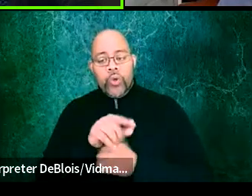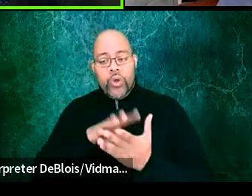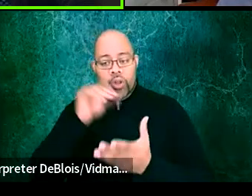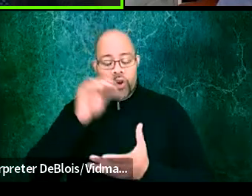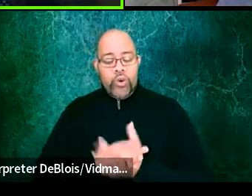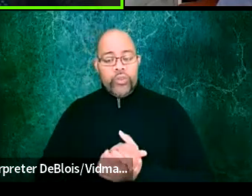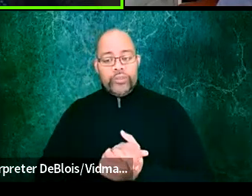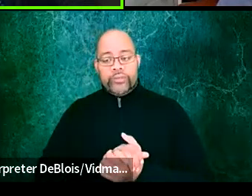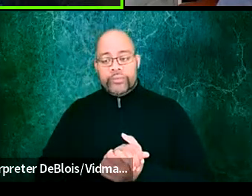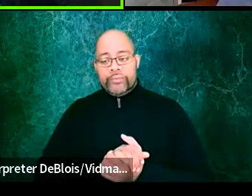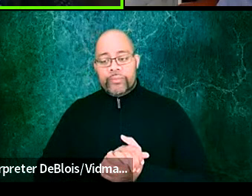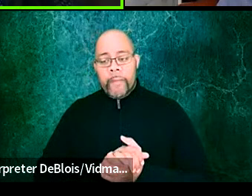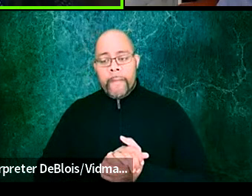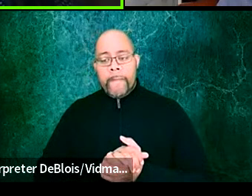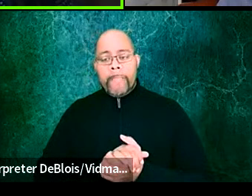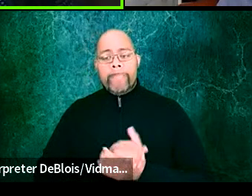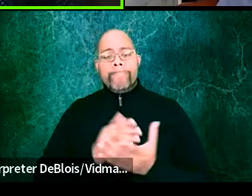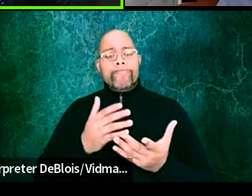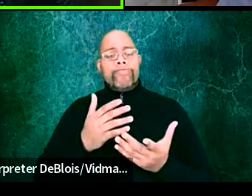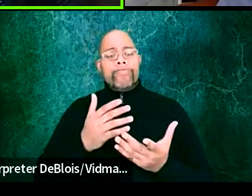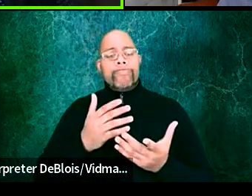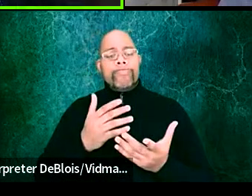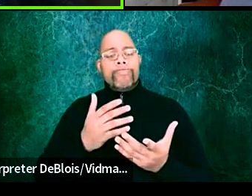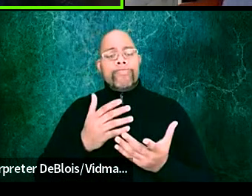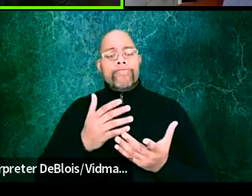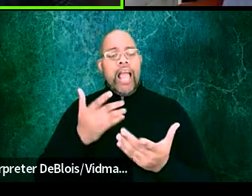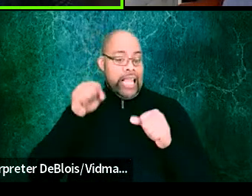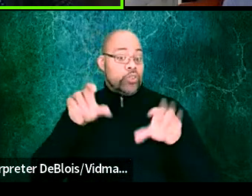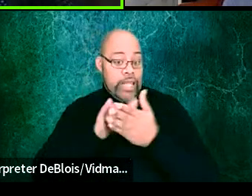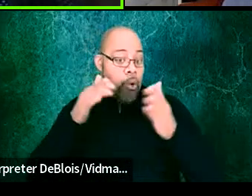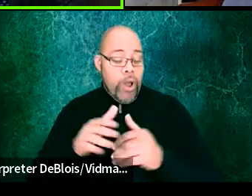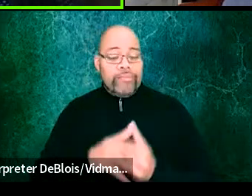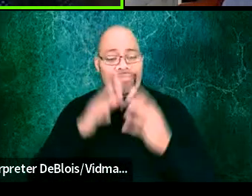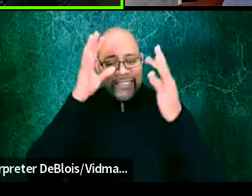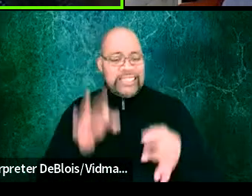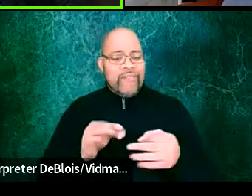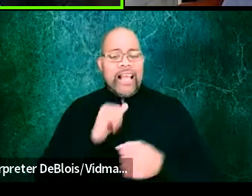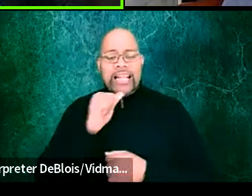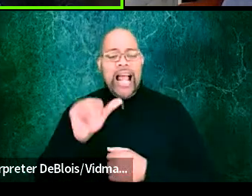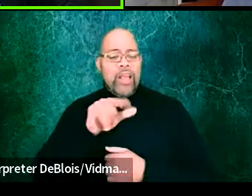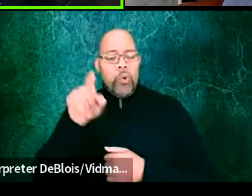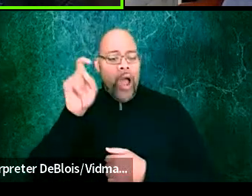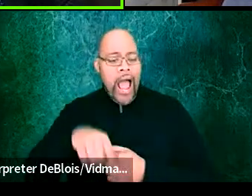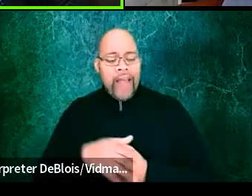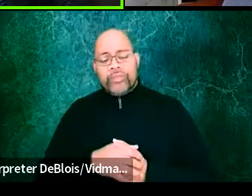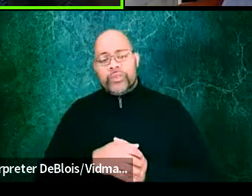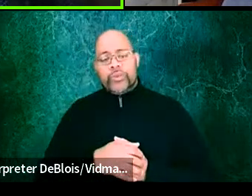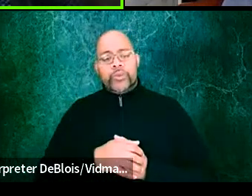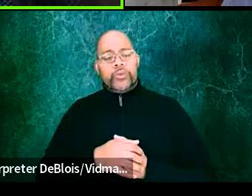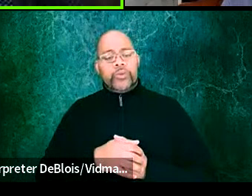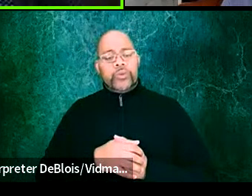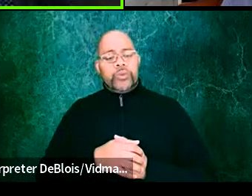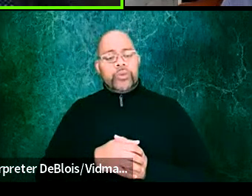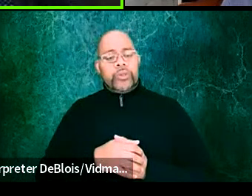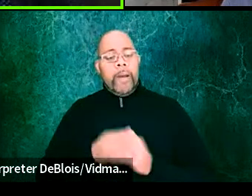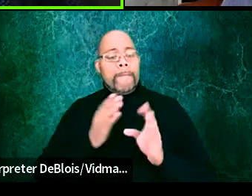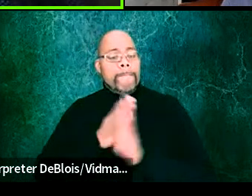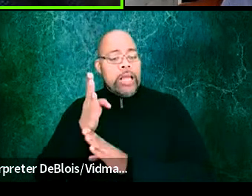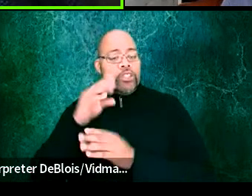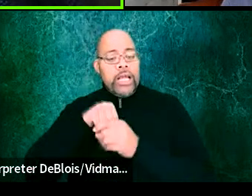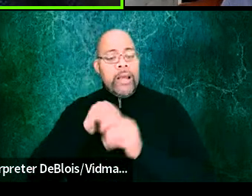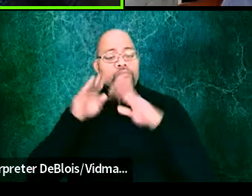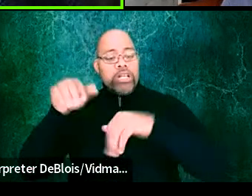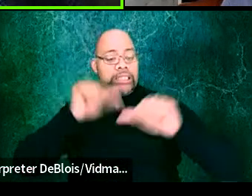your major. And that could be a way to go about it. It's definitely not like you have to like major in